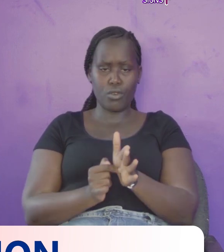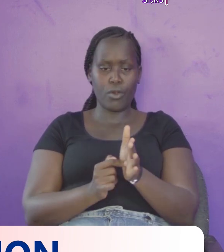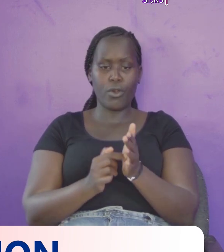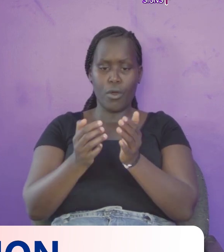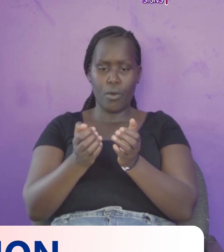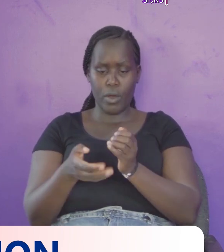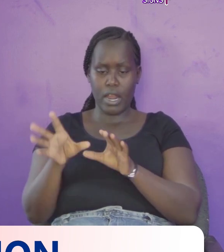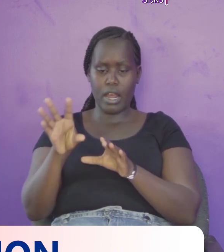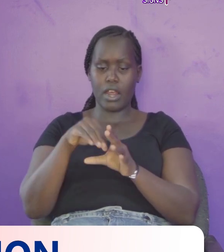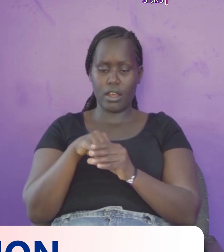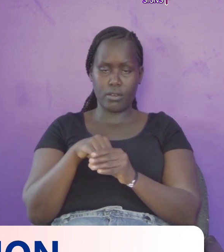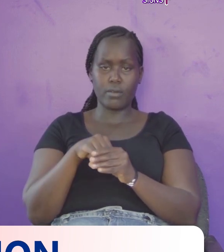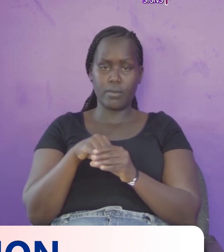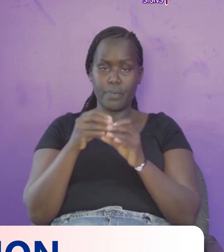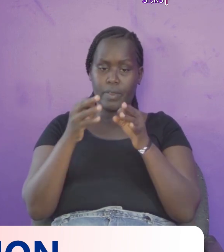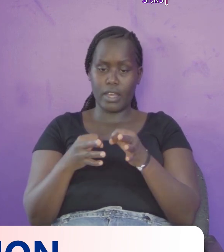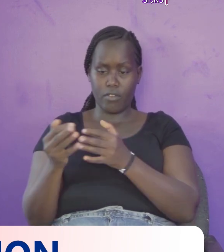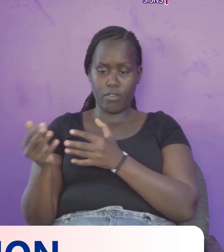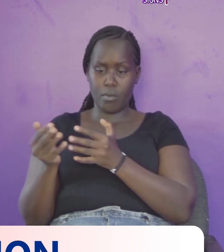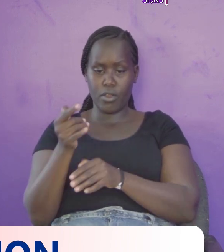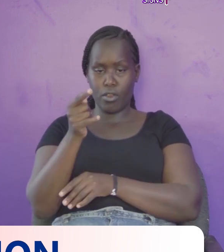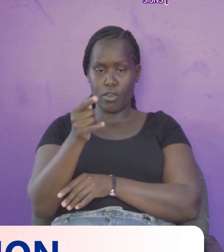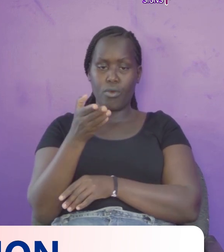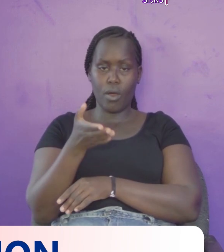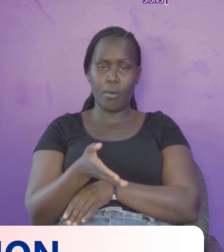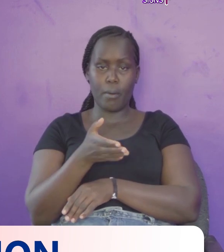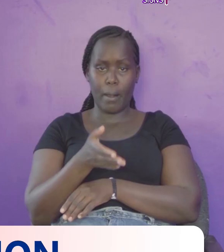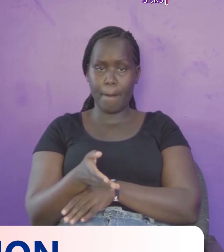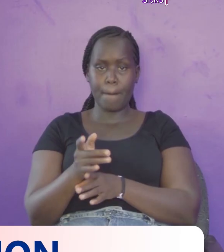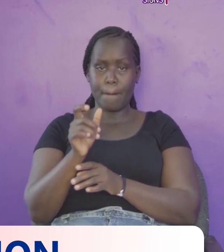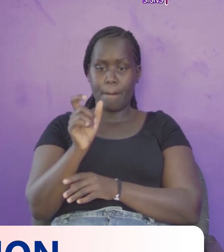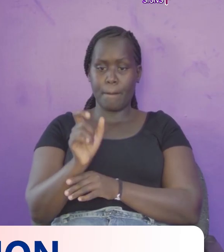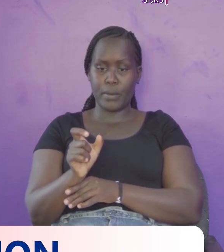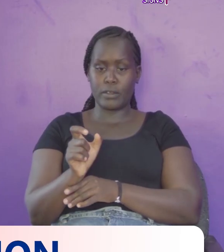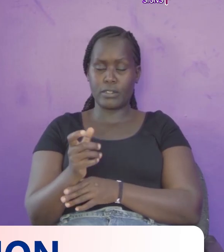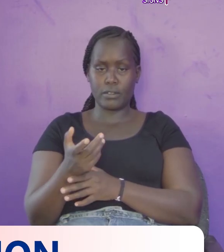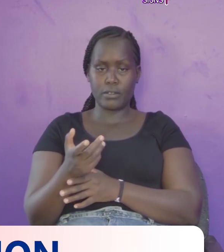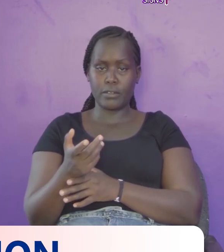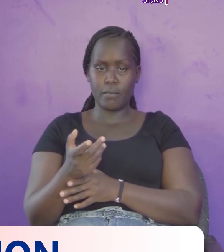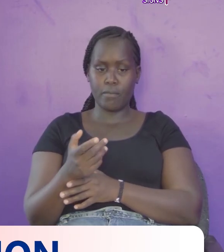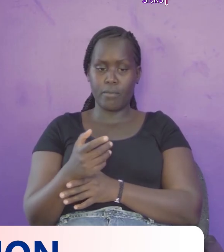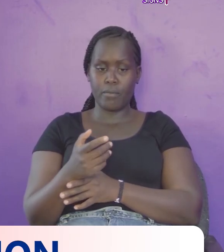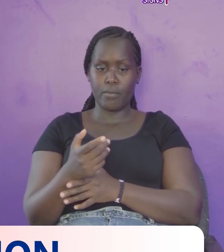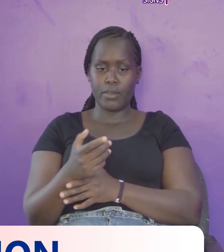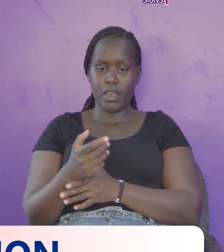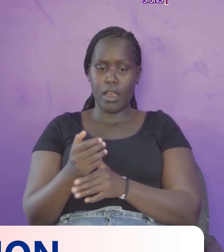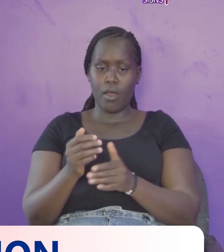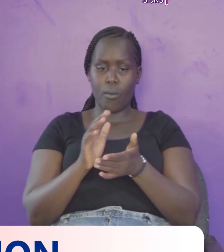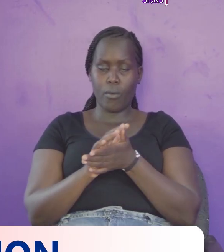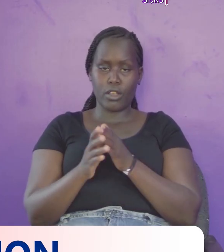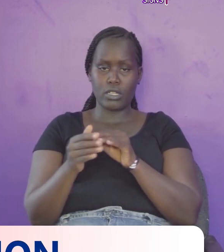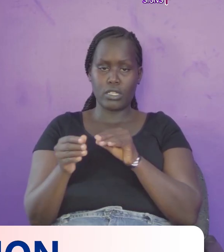need inclusion. If I bring you here as a person who is able-bodied and I am disabled, I